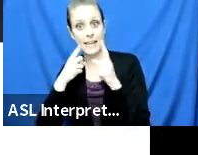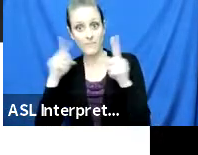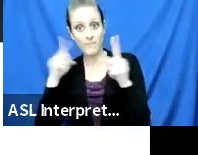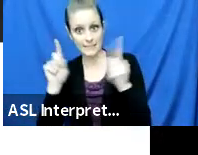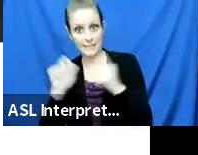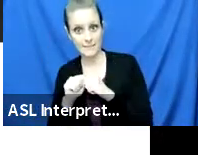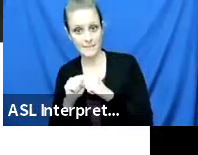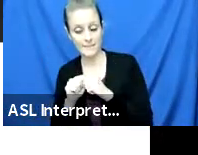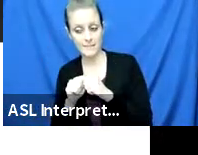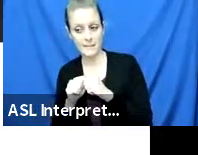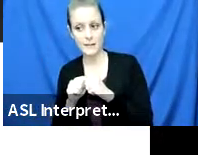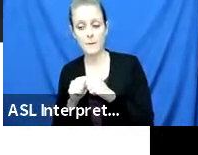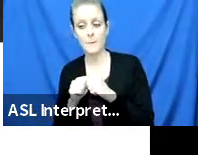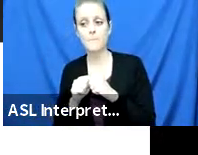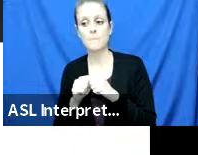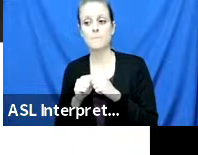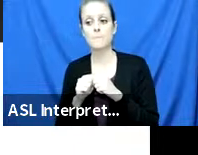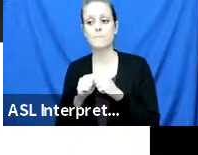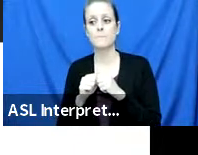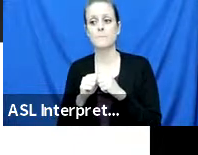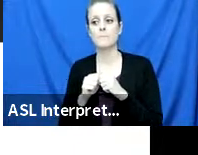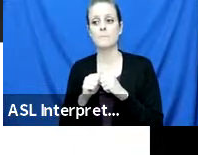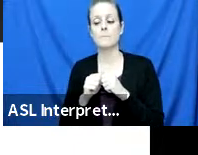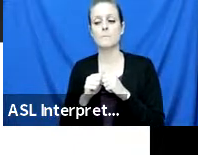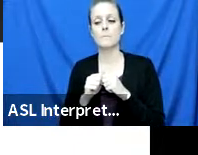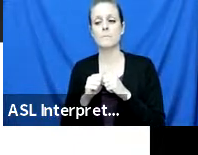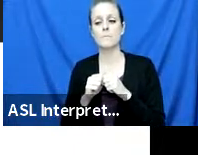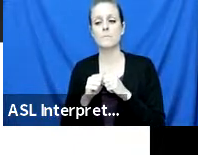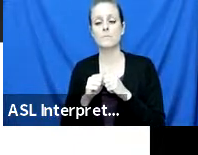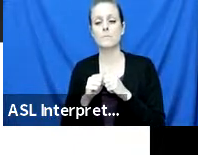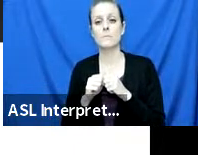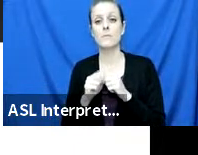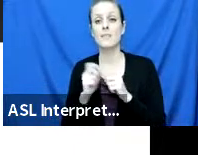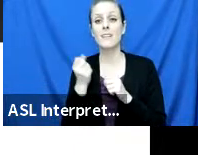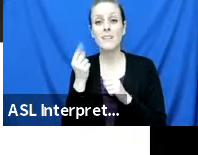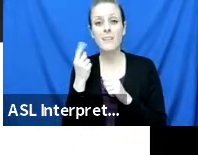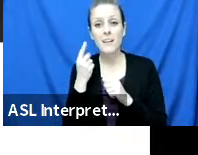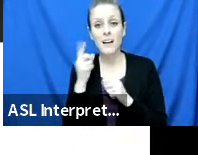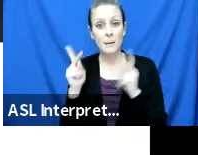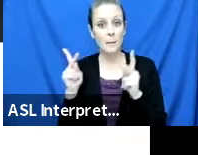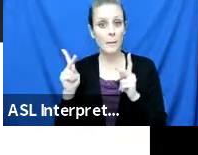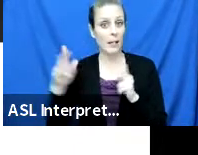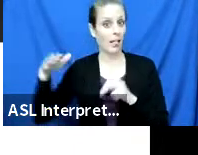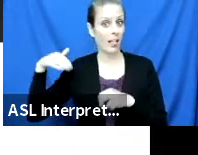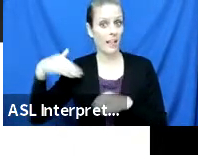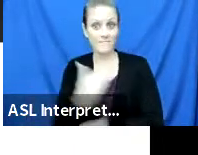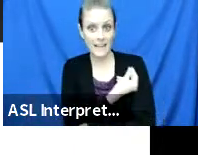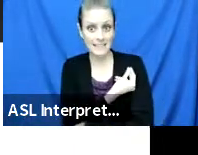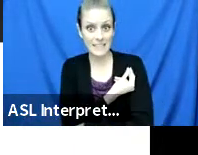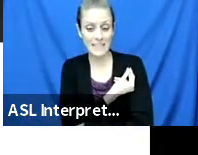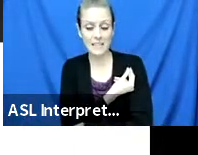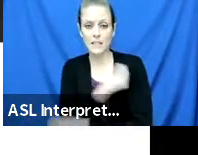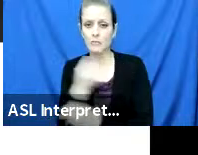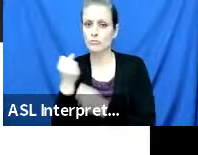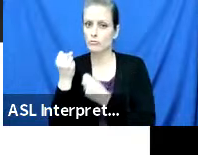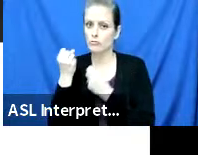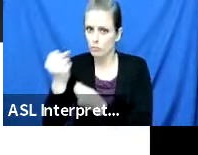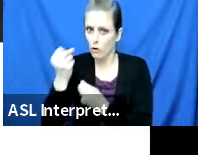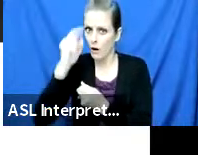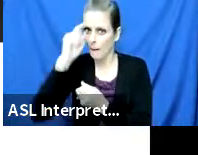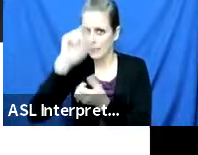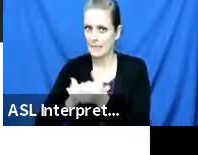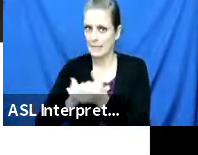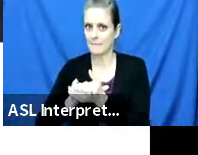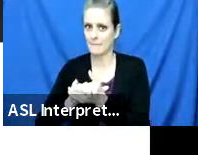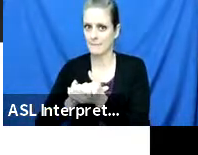effective. And also the unvaccinated people had strong beliefs, and they had been